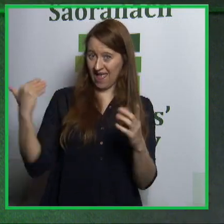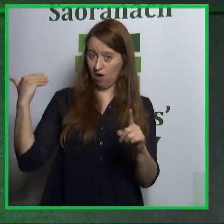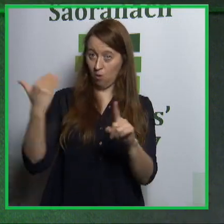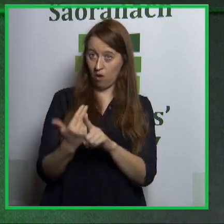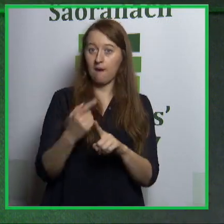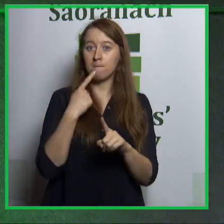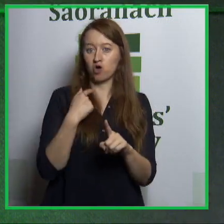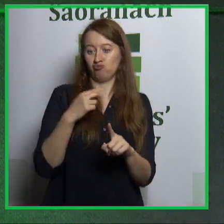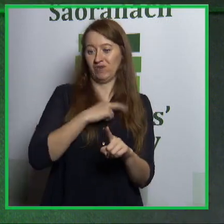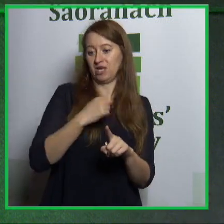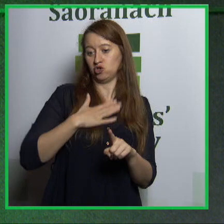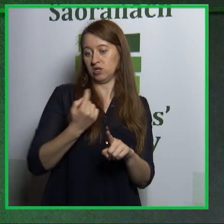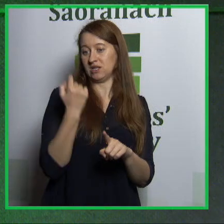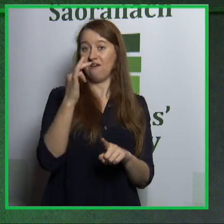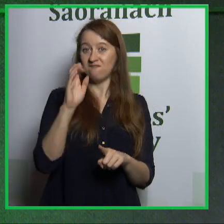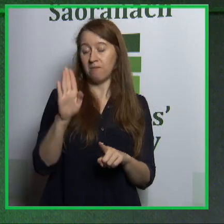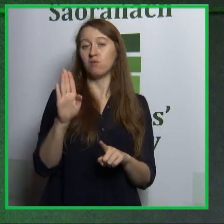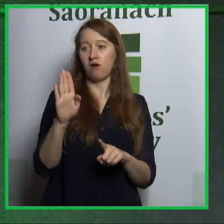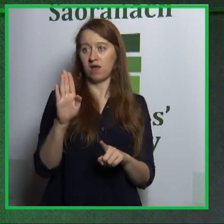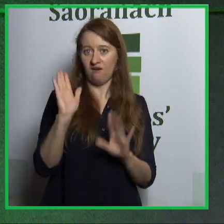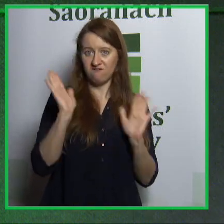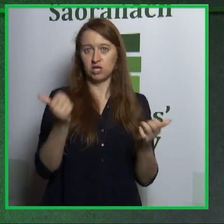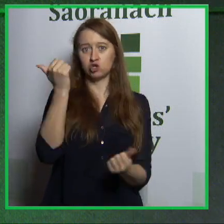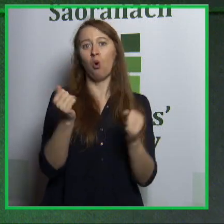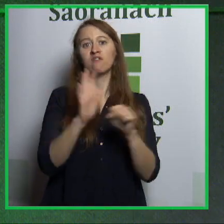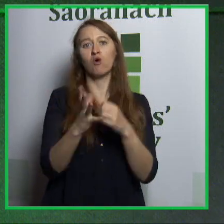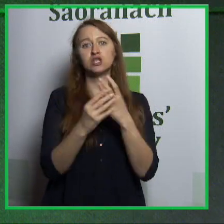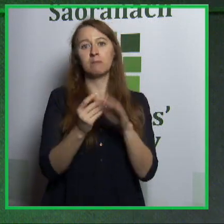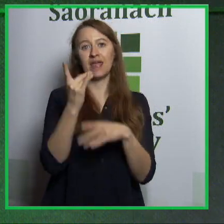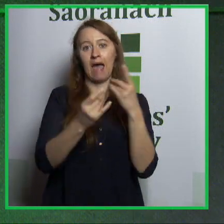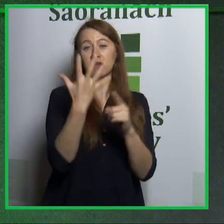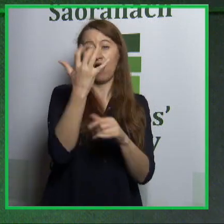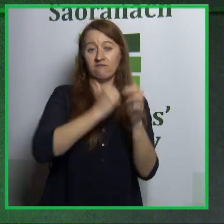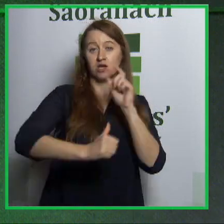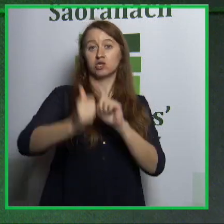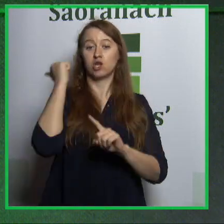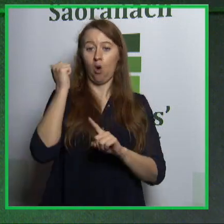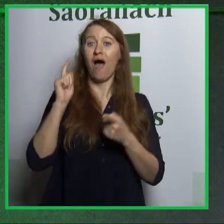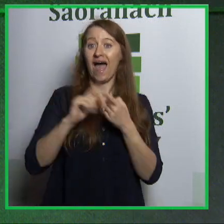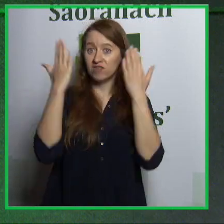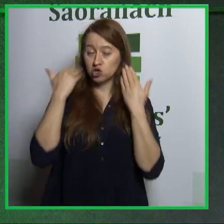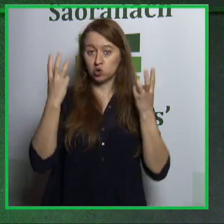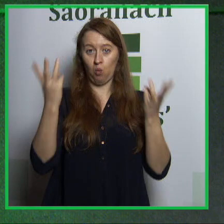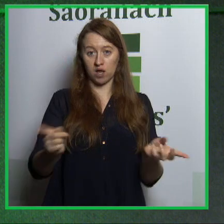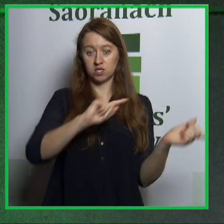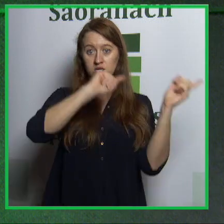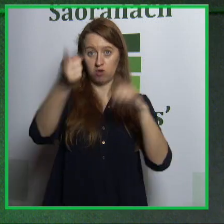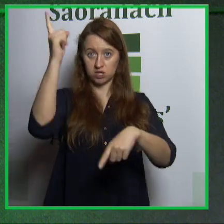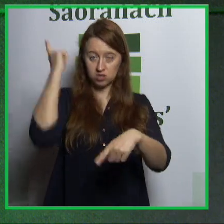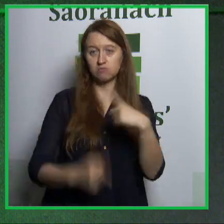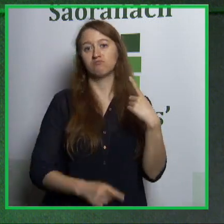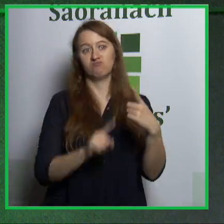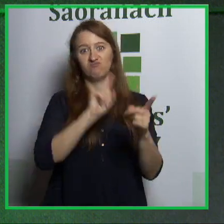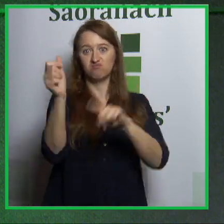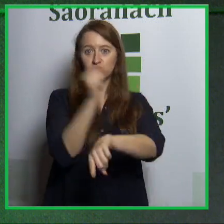justice system, and I was looking at being sentenced only for the guard took it upon himself to go and try and get the struck